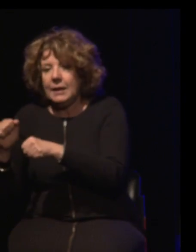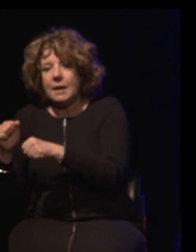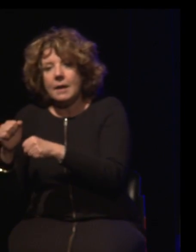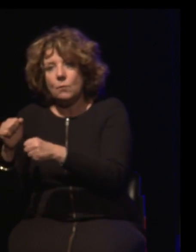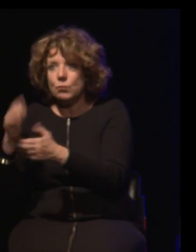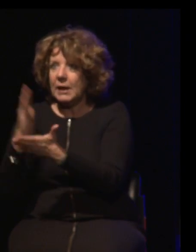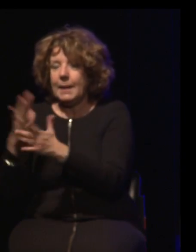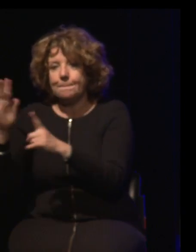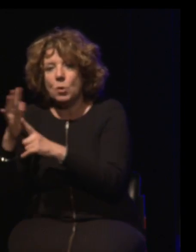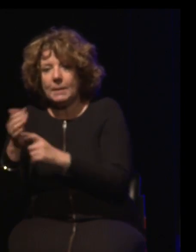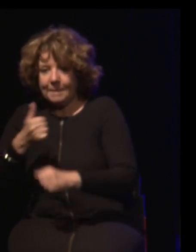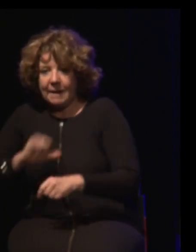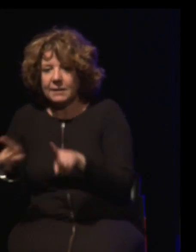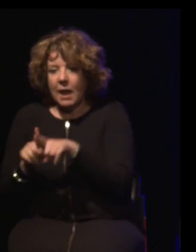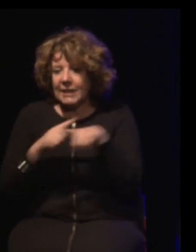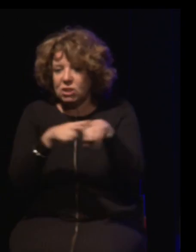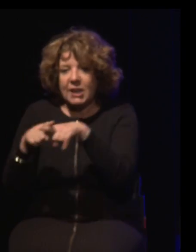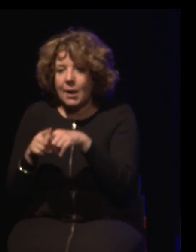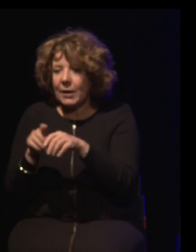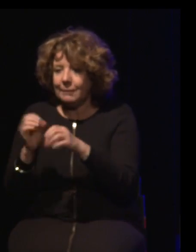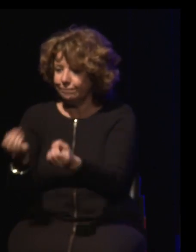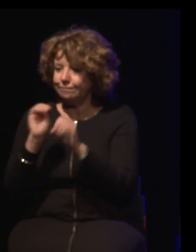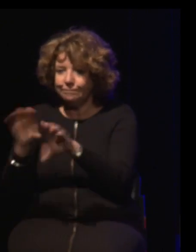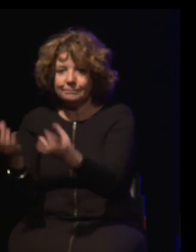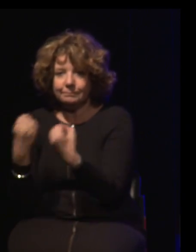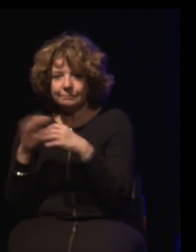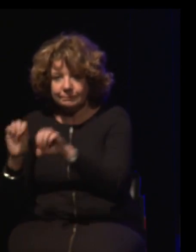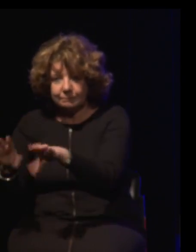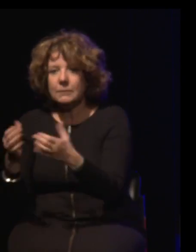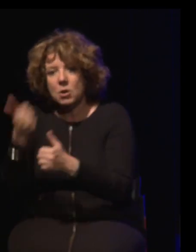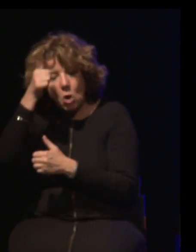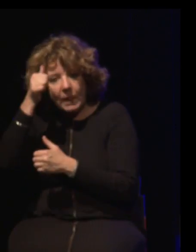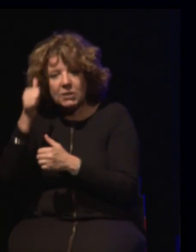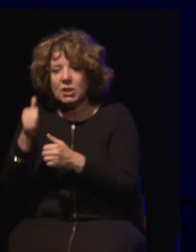sharing knowledge and building culture by showing appreciation for each other.